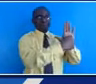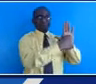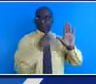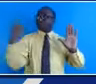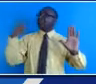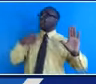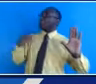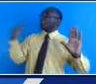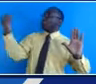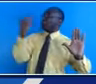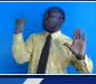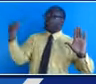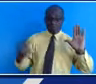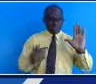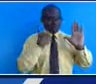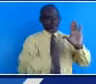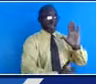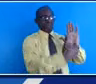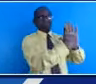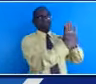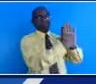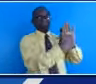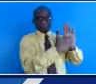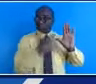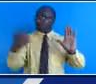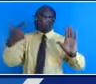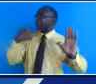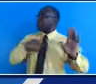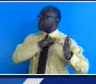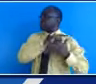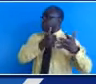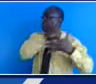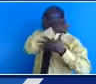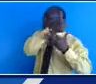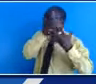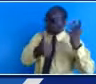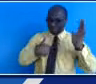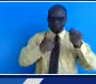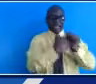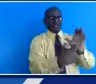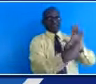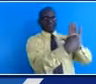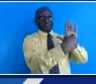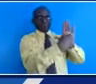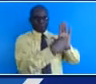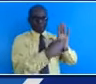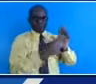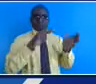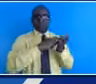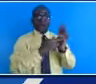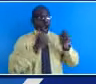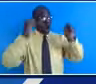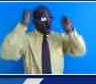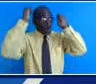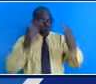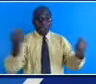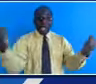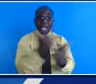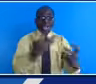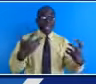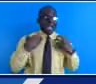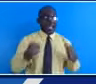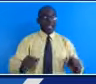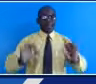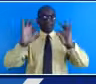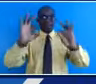everybody safe and healthy, and just looking forward to a wonderful summer to get back in business and get back to